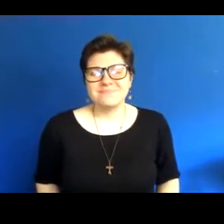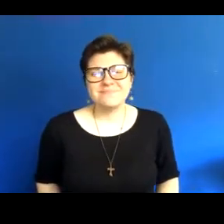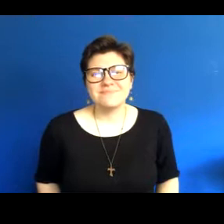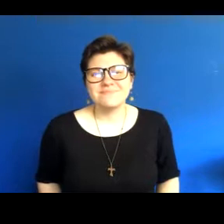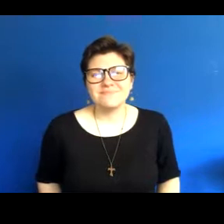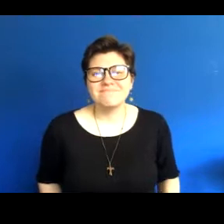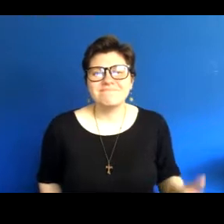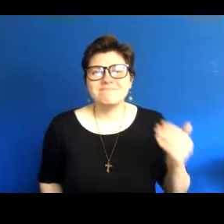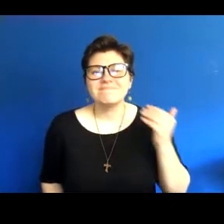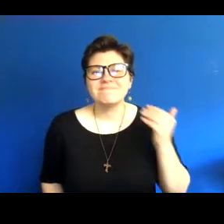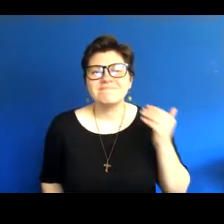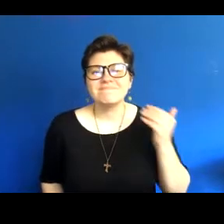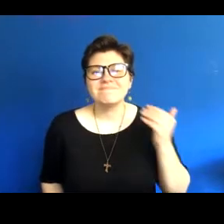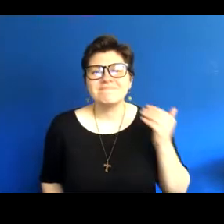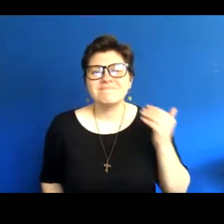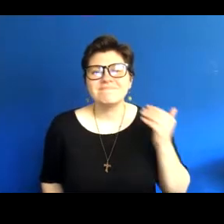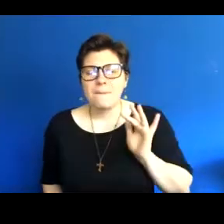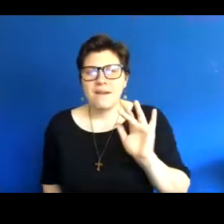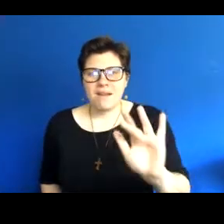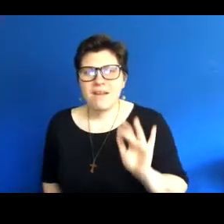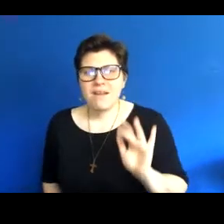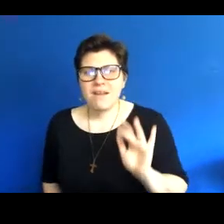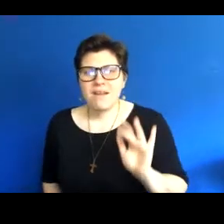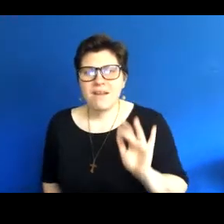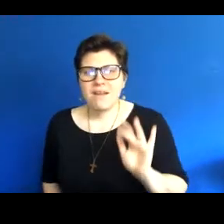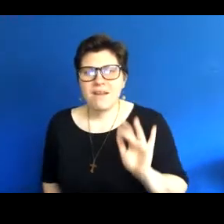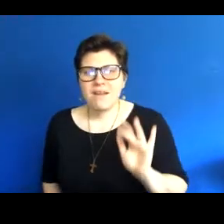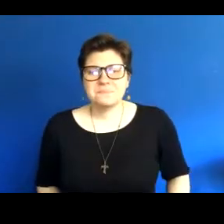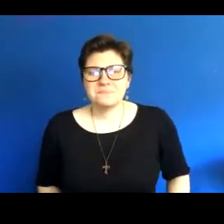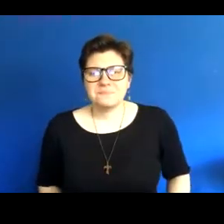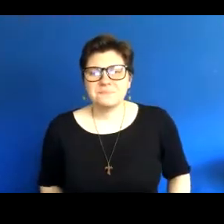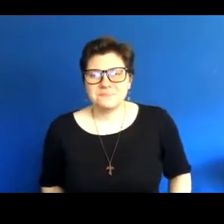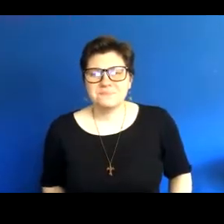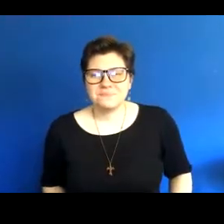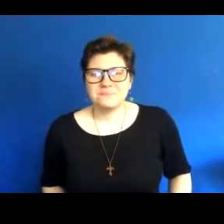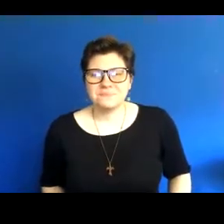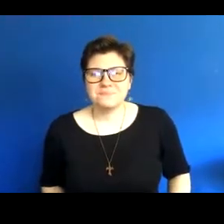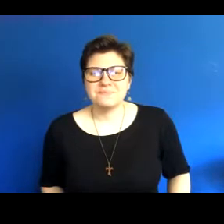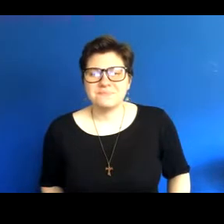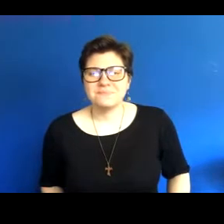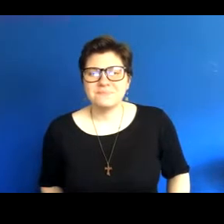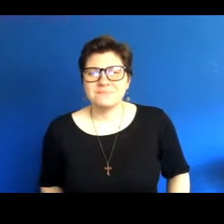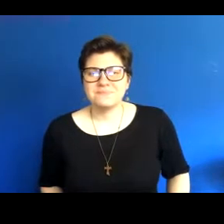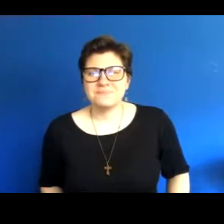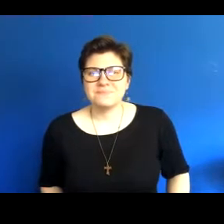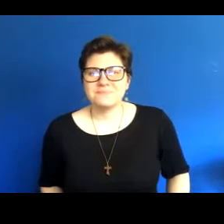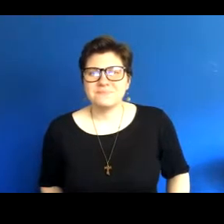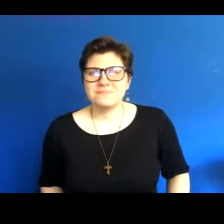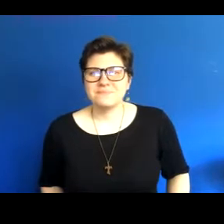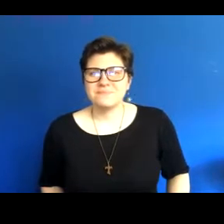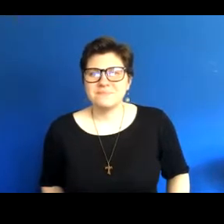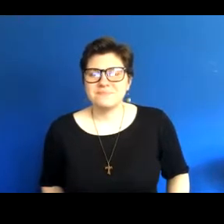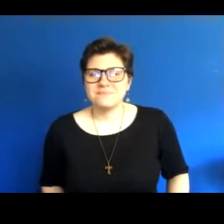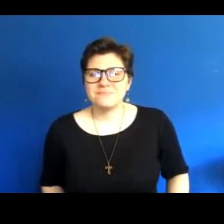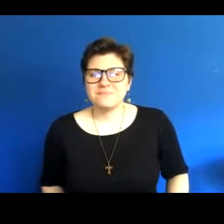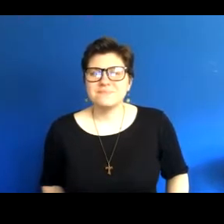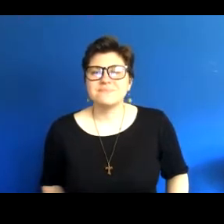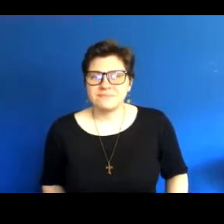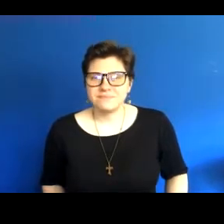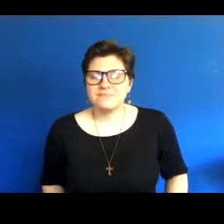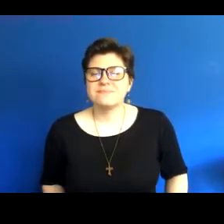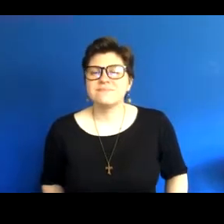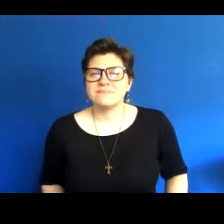go ahead and participate in the poll here. Okay, great. All right, we got